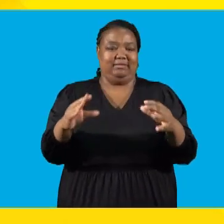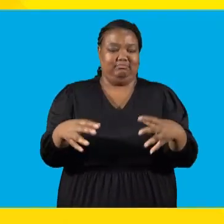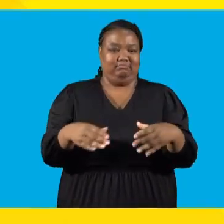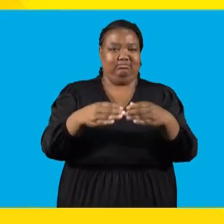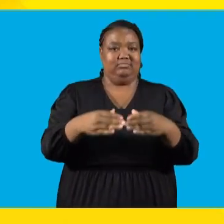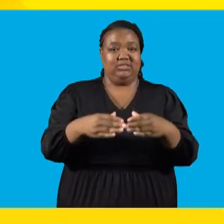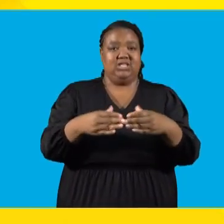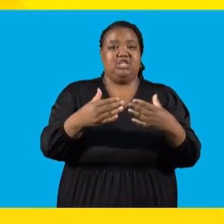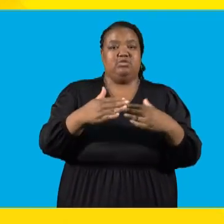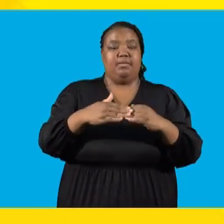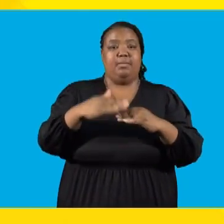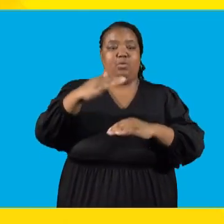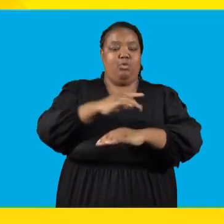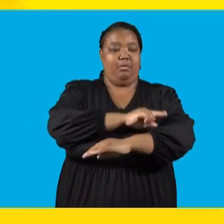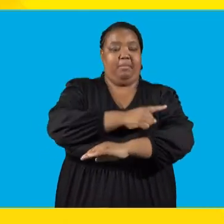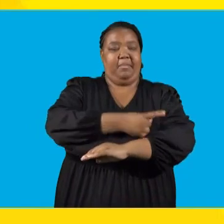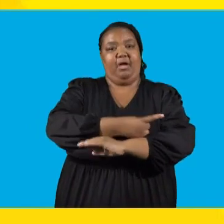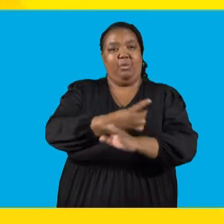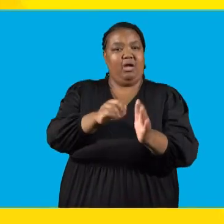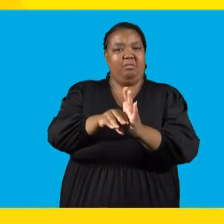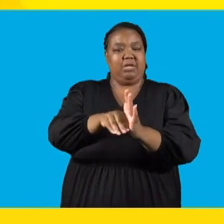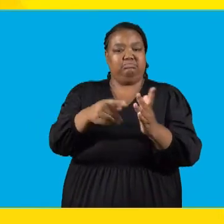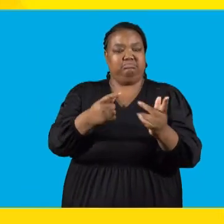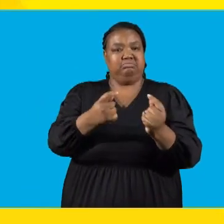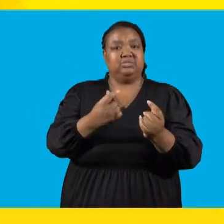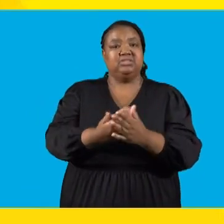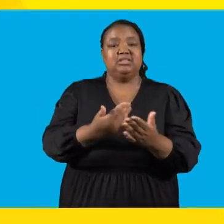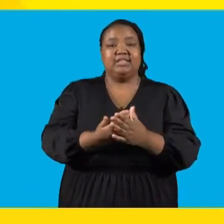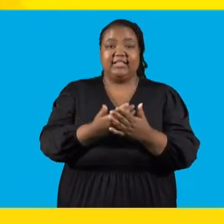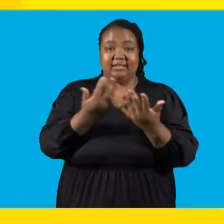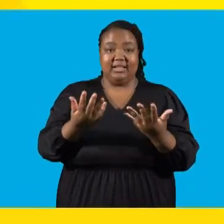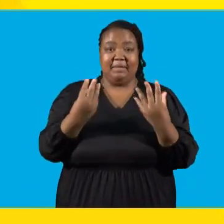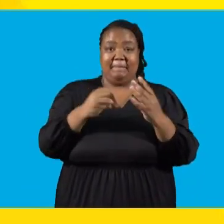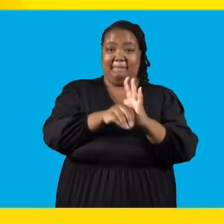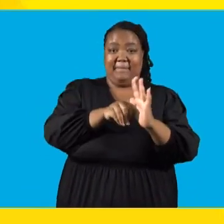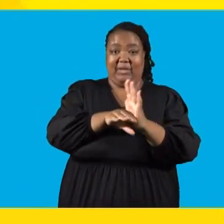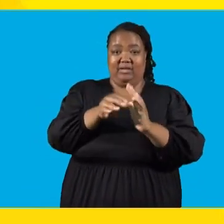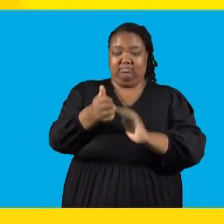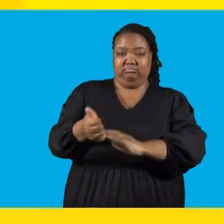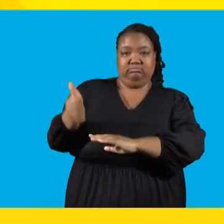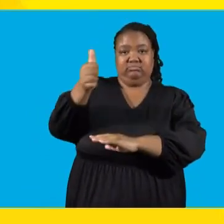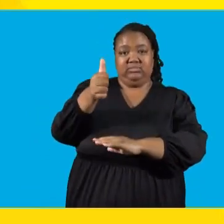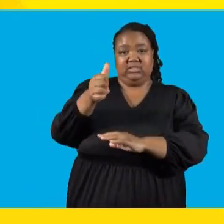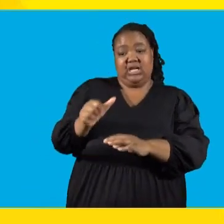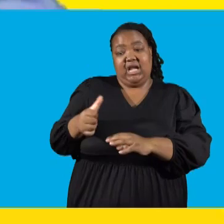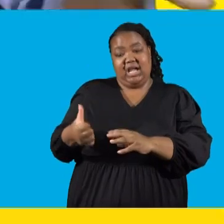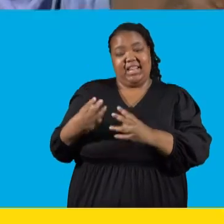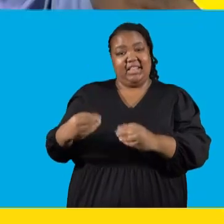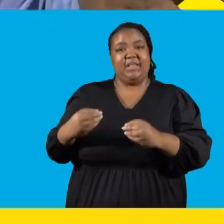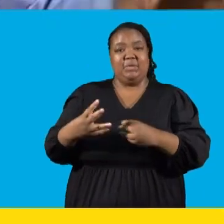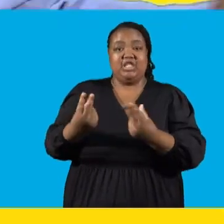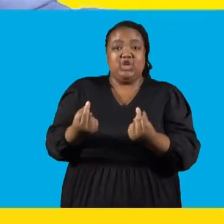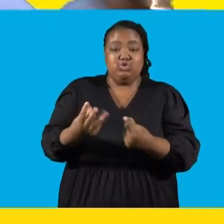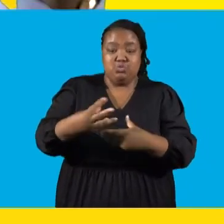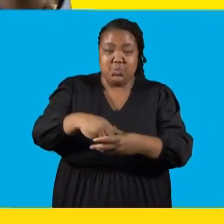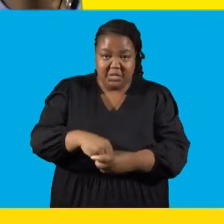collective monopoly. So they now have more power in the market to dominate the market and close doors